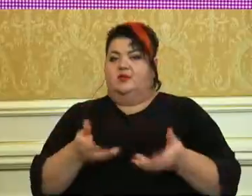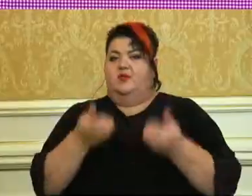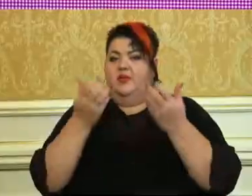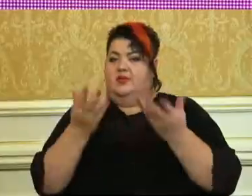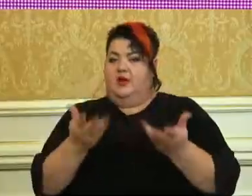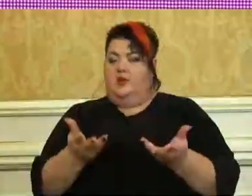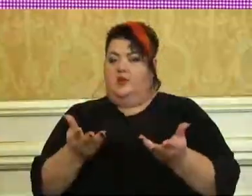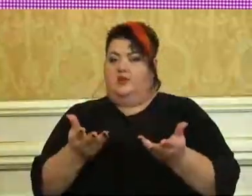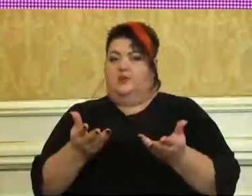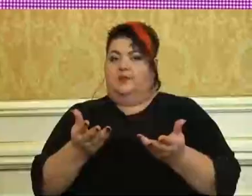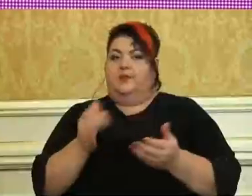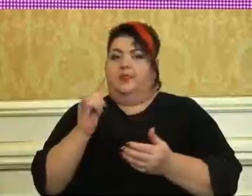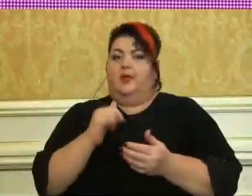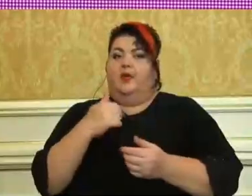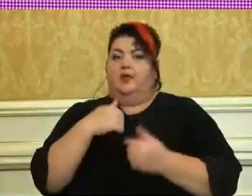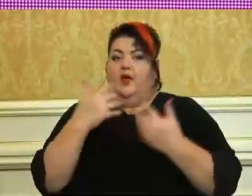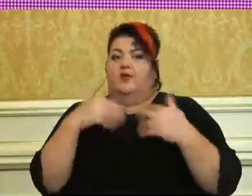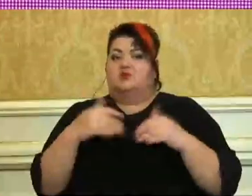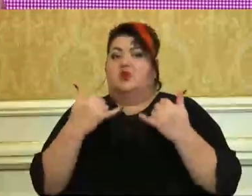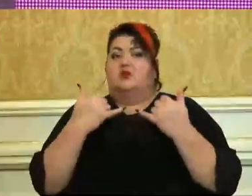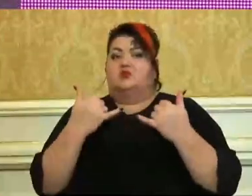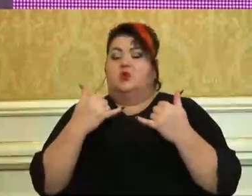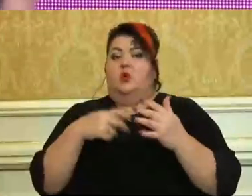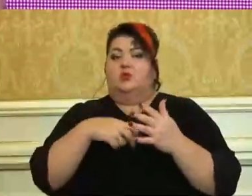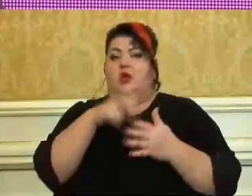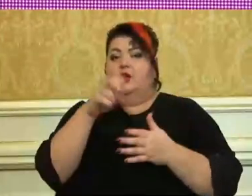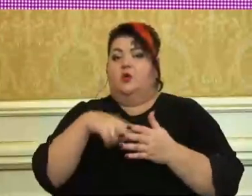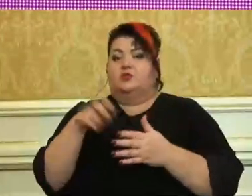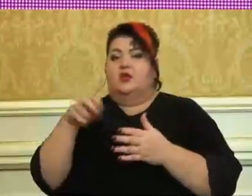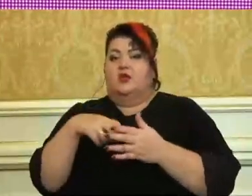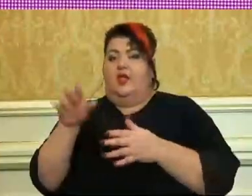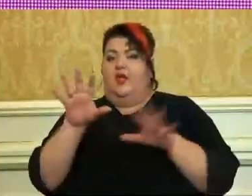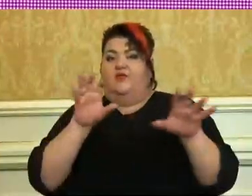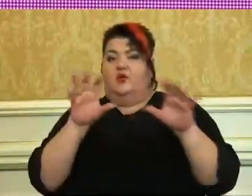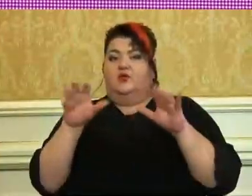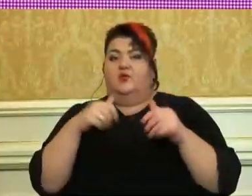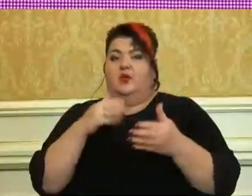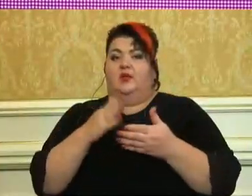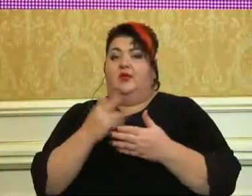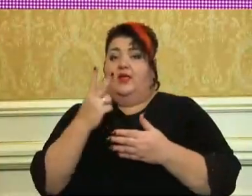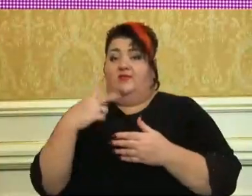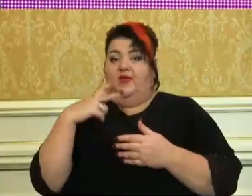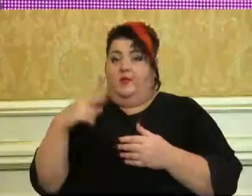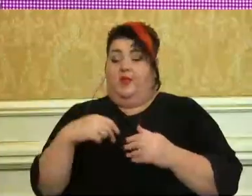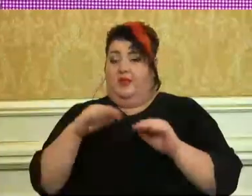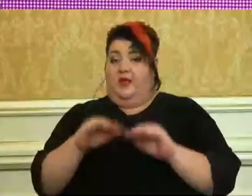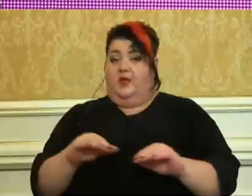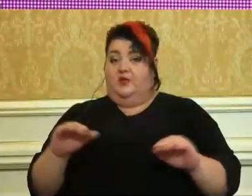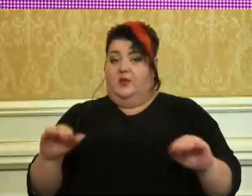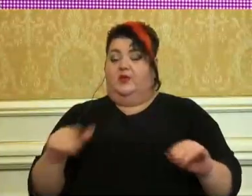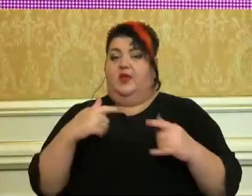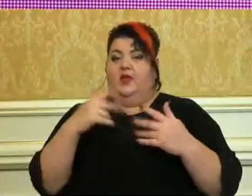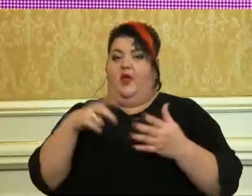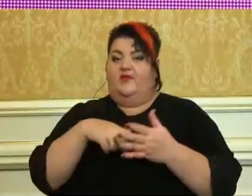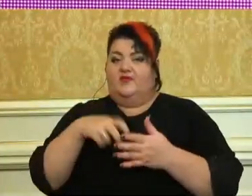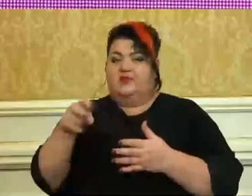I have two young daughters, and I've texted them pictures of all of you here today and of the sites that I've seen already, and I look forward to bringing